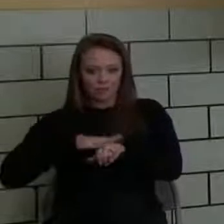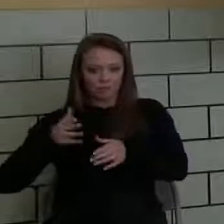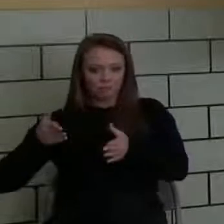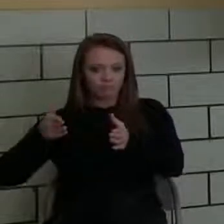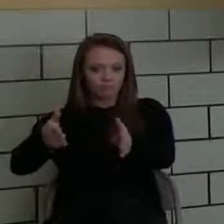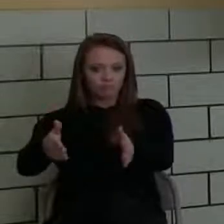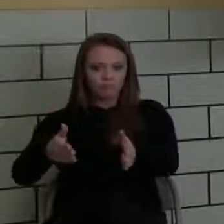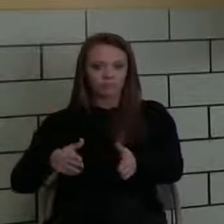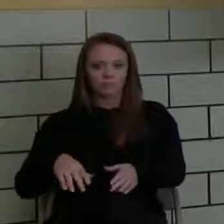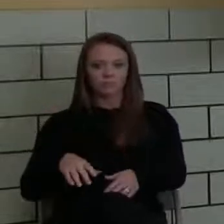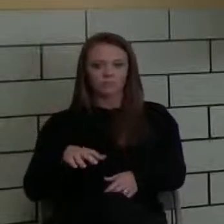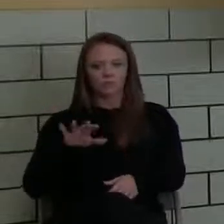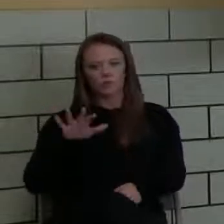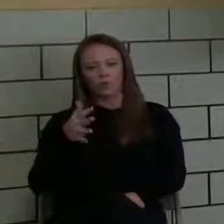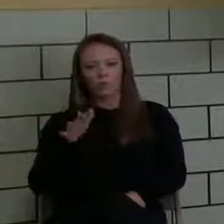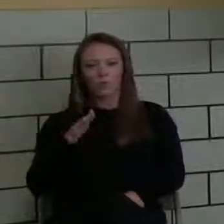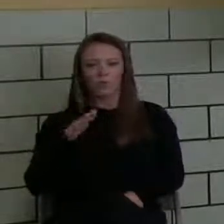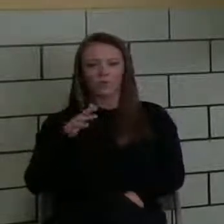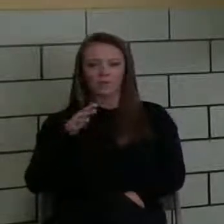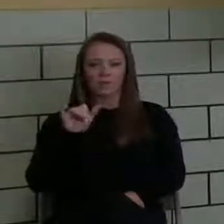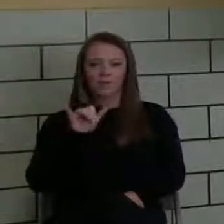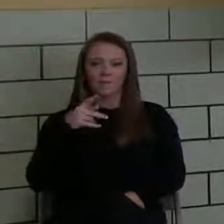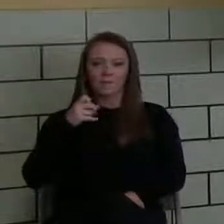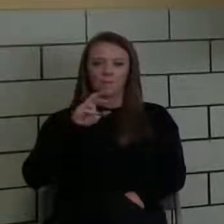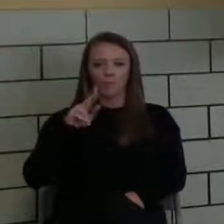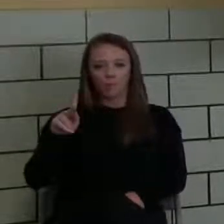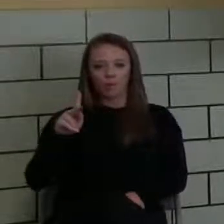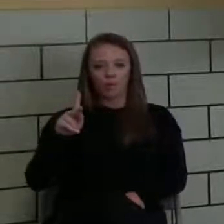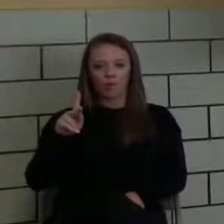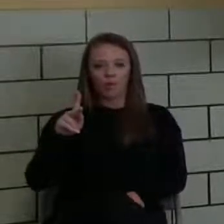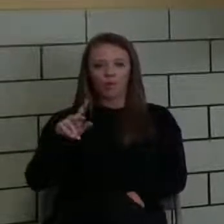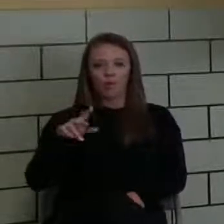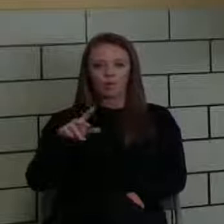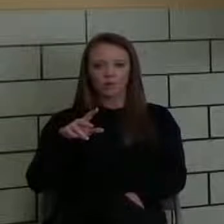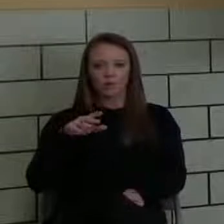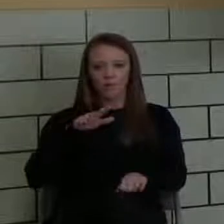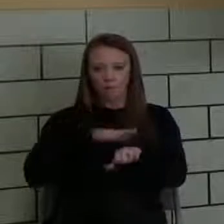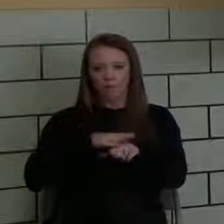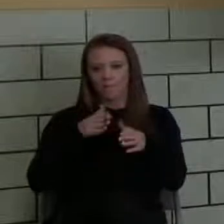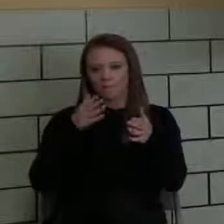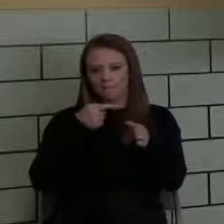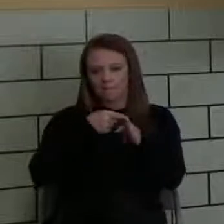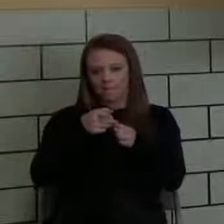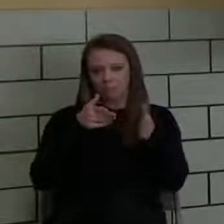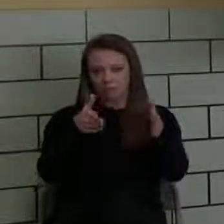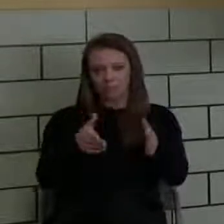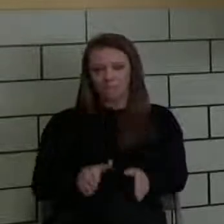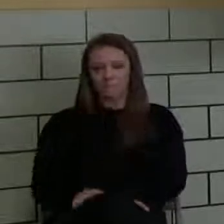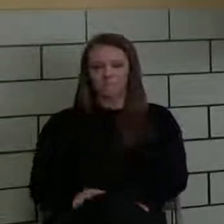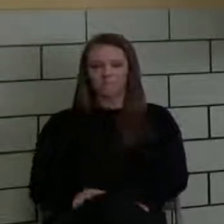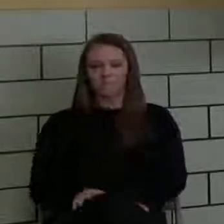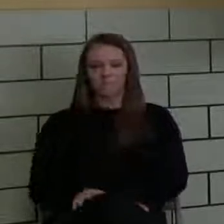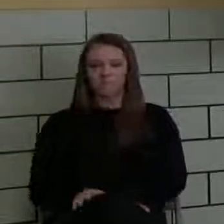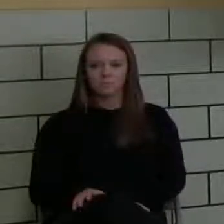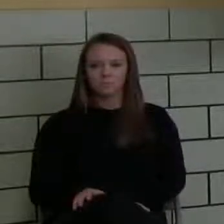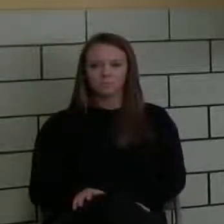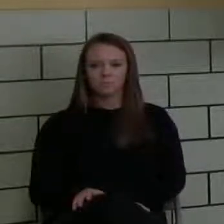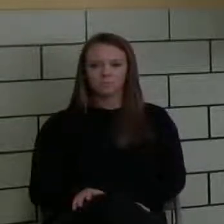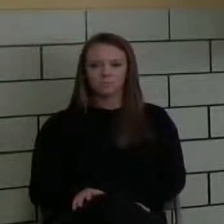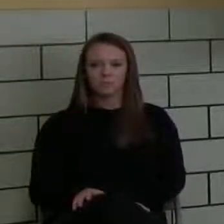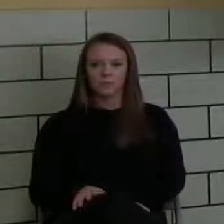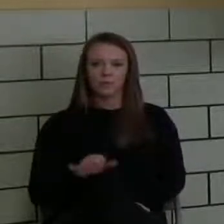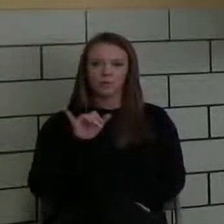linear fashion along Main Street. In that framework, that's sort of the moment when